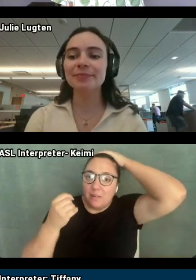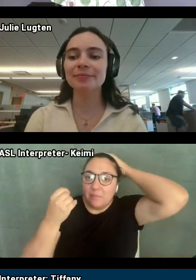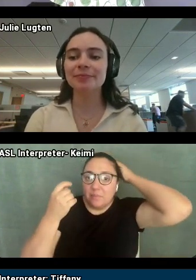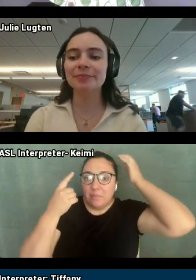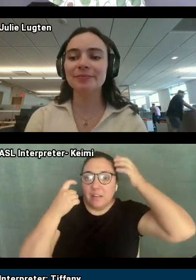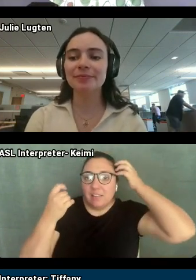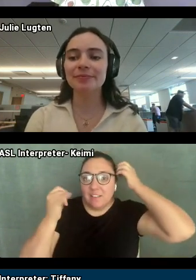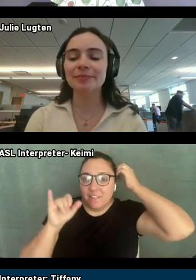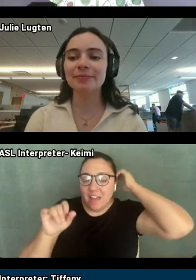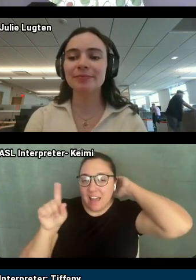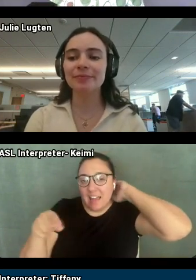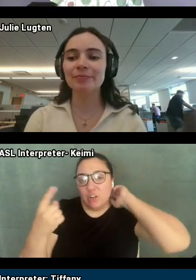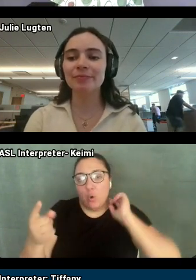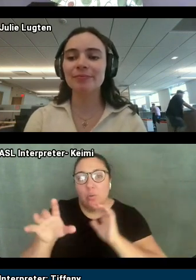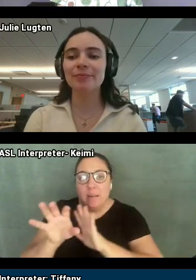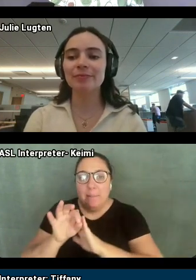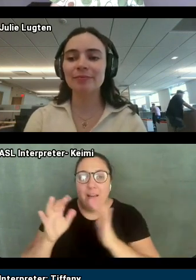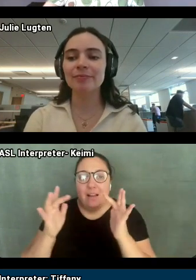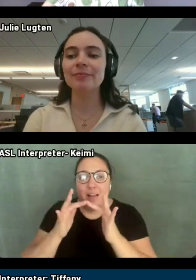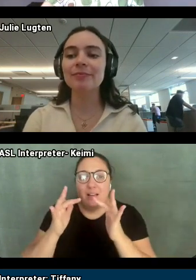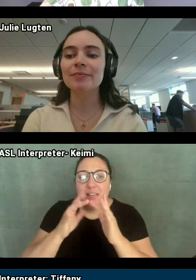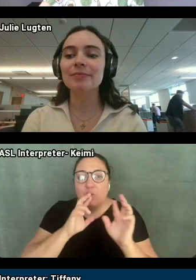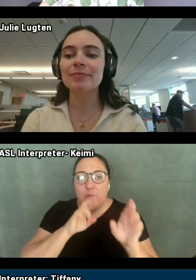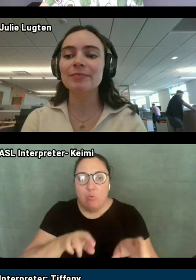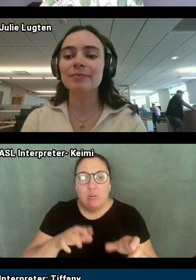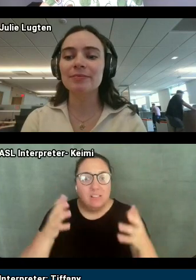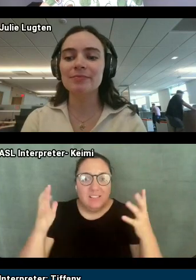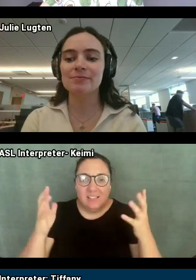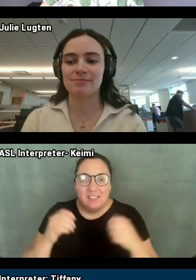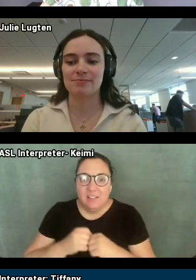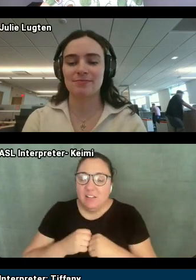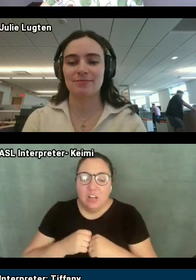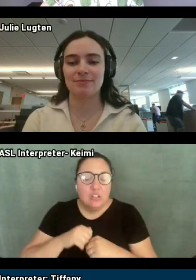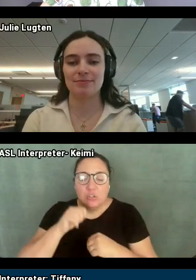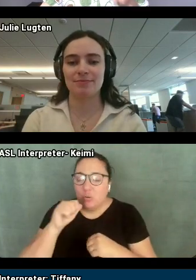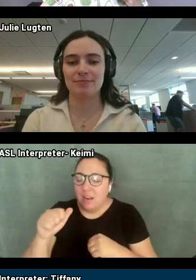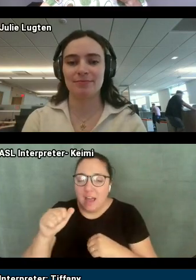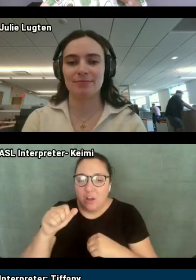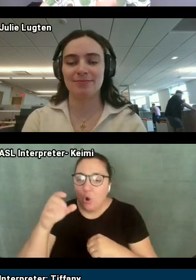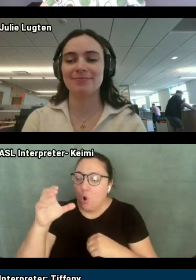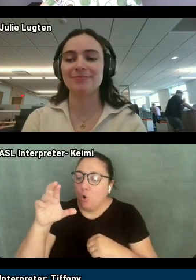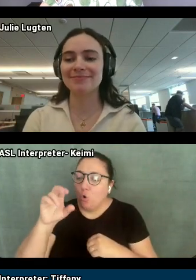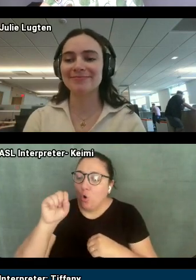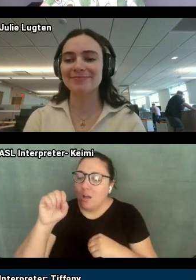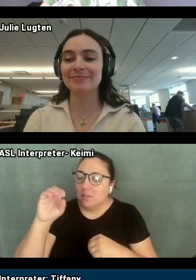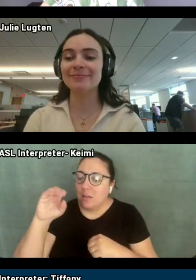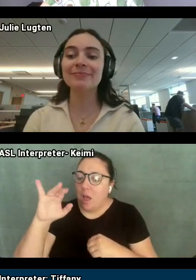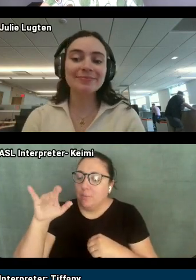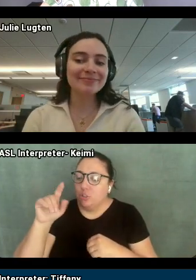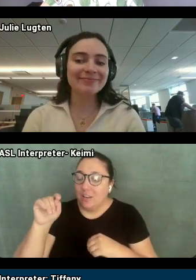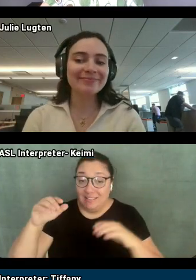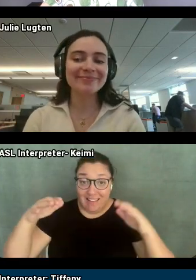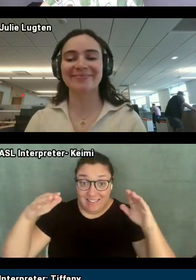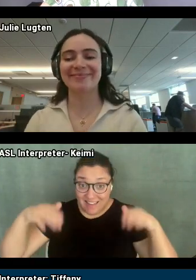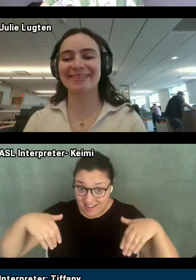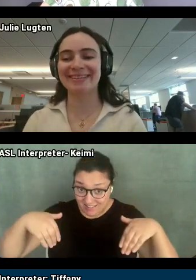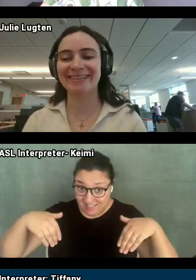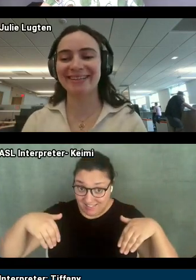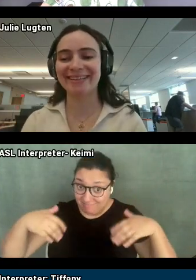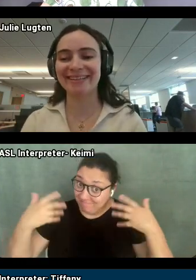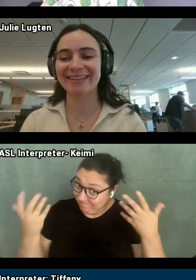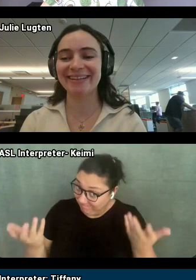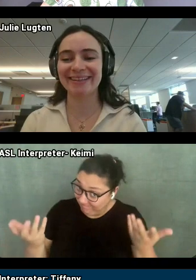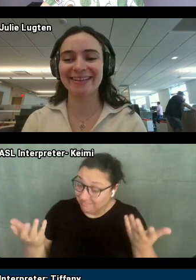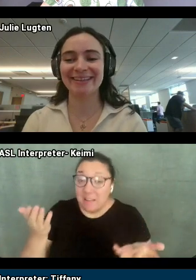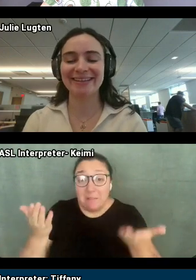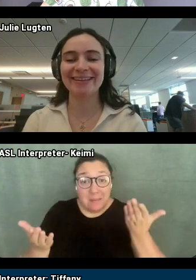contact reports. So yeah, not cross object yet. Maybe one day. But that